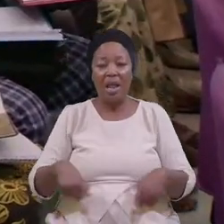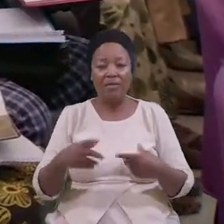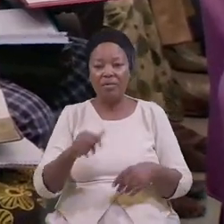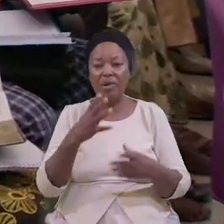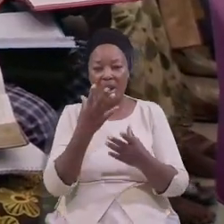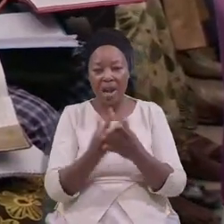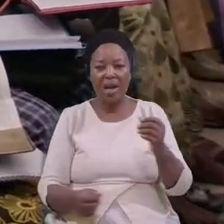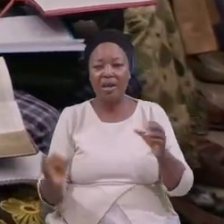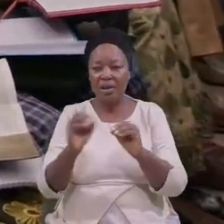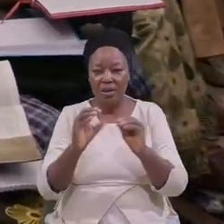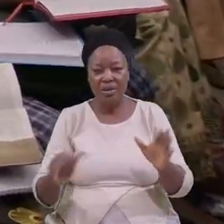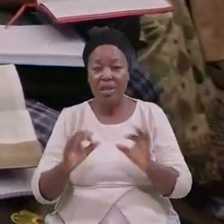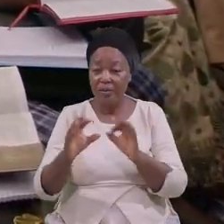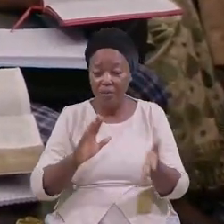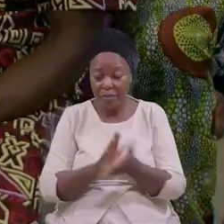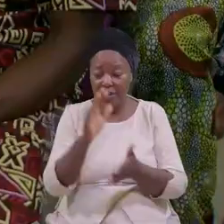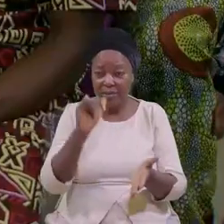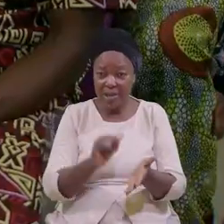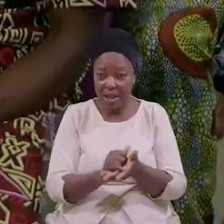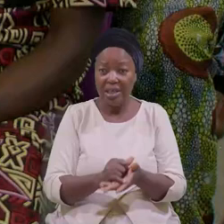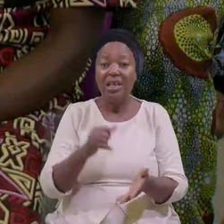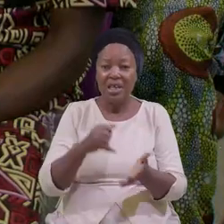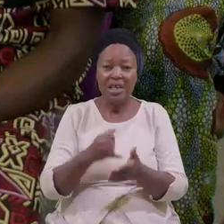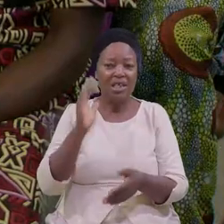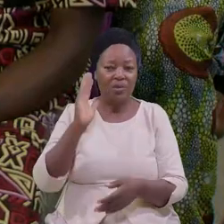If you believe that, it will happen.